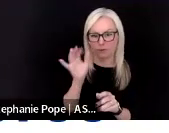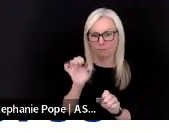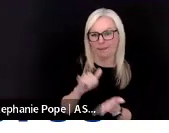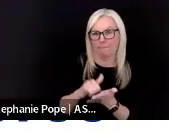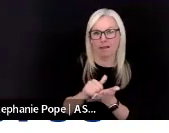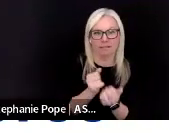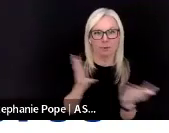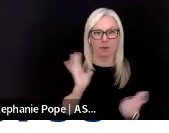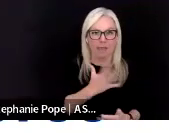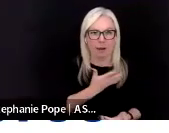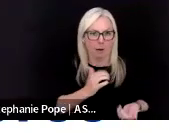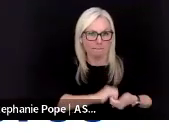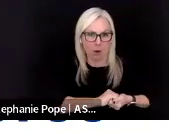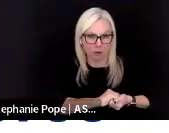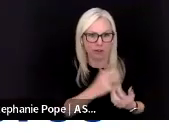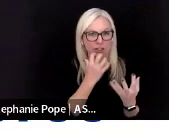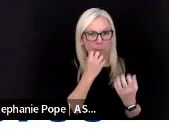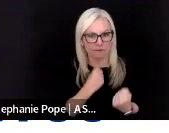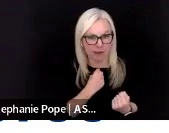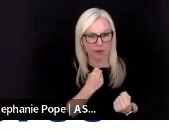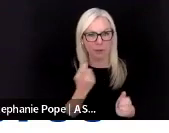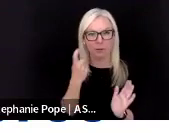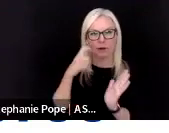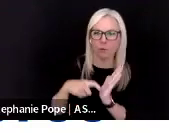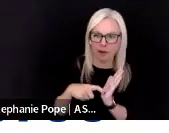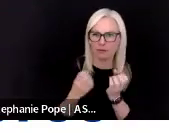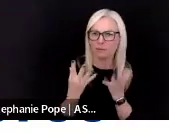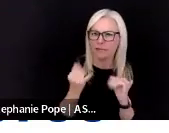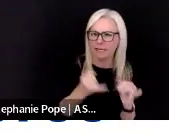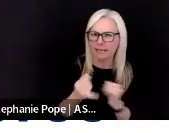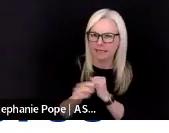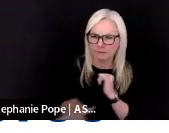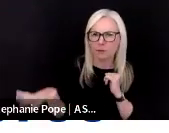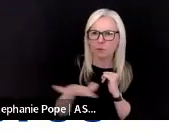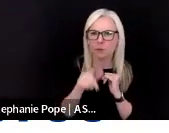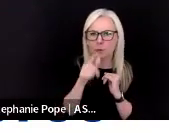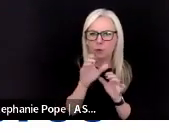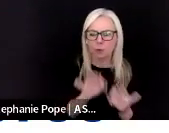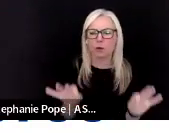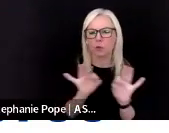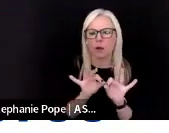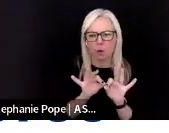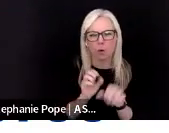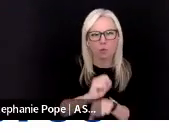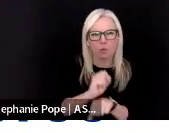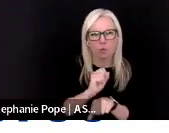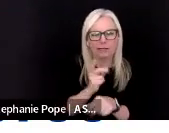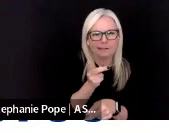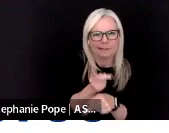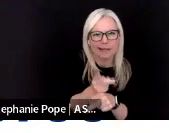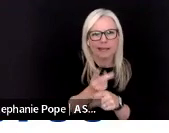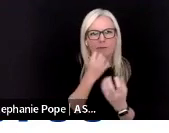that we value. And we recognize that there are countless individuals out there who are doing critically important work, taking care of loved